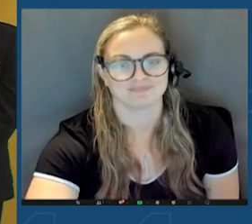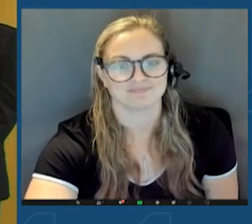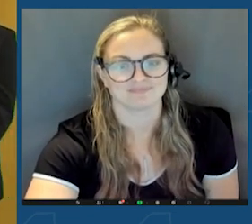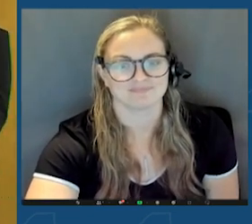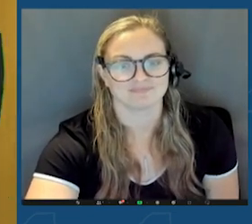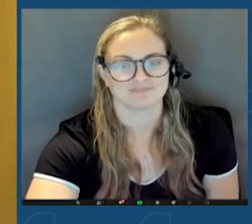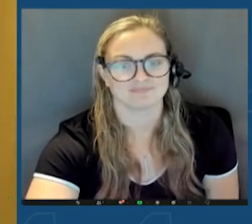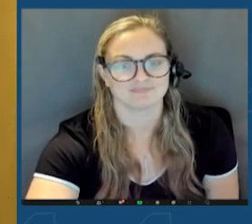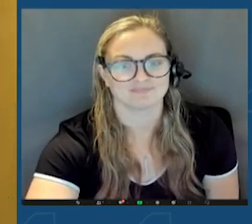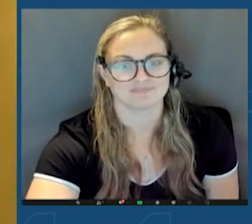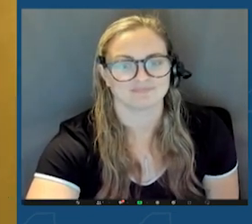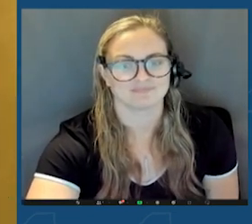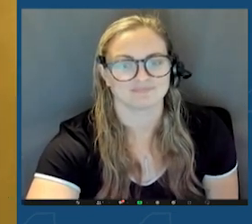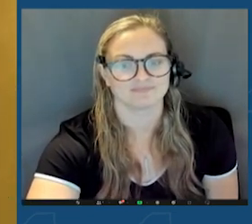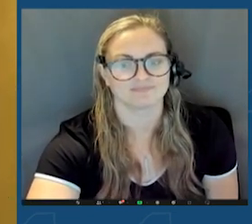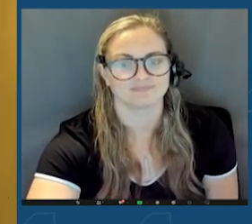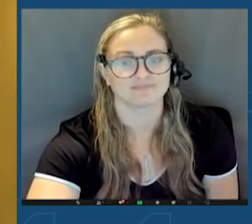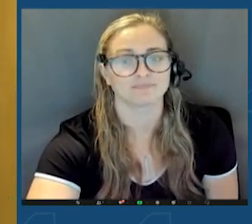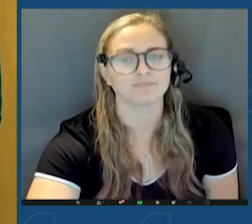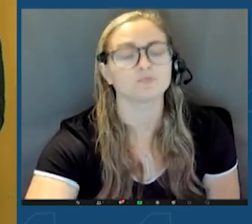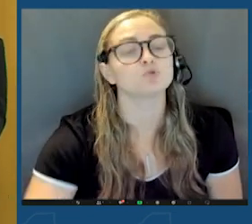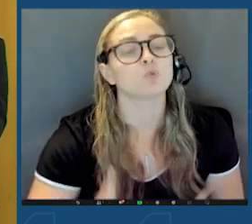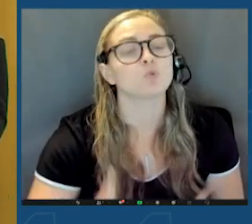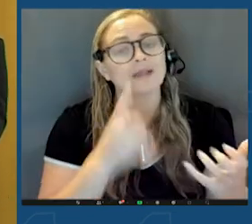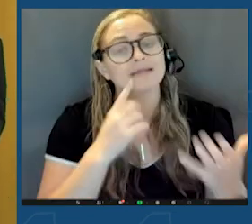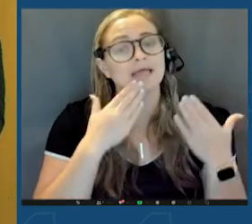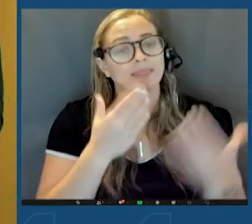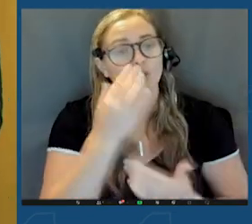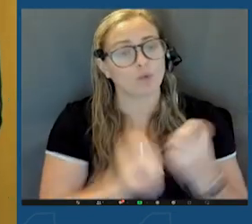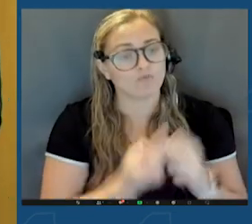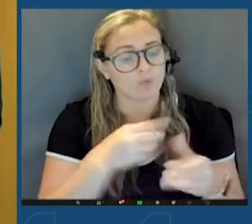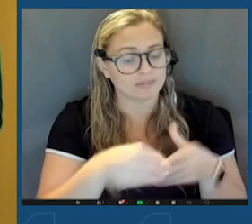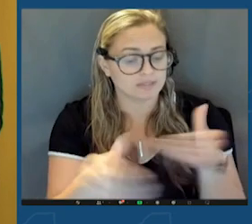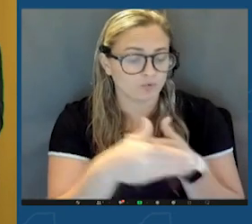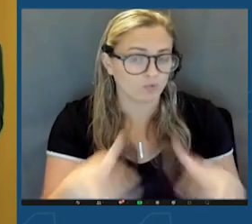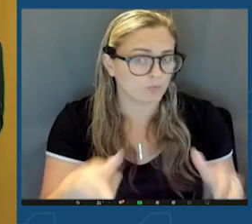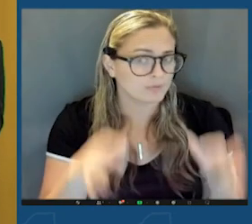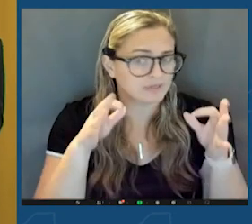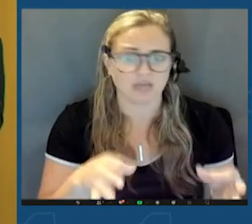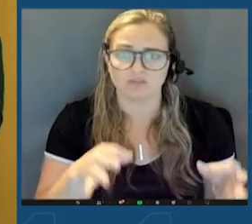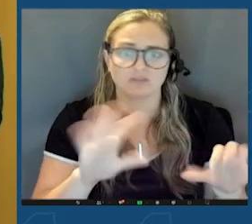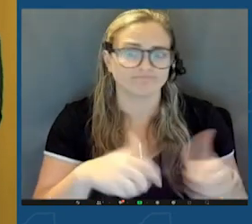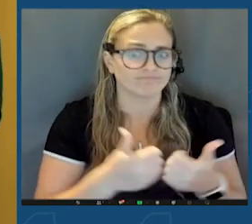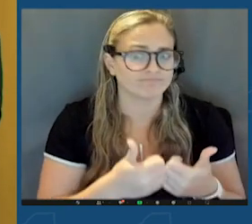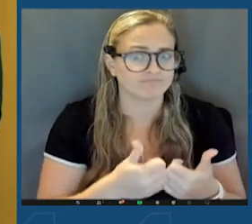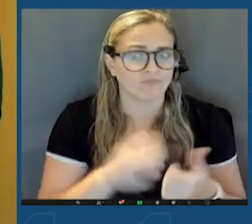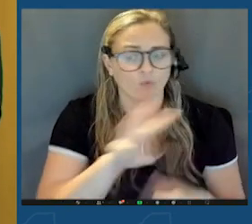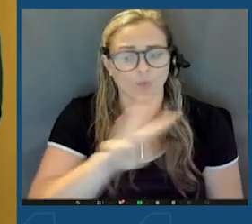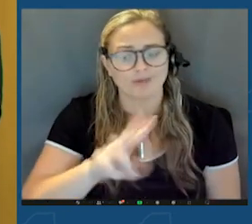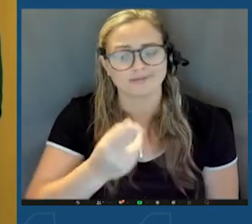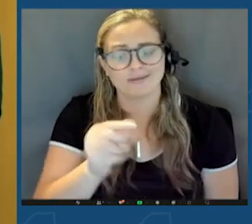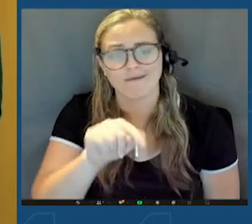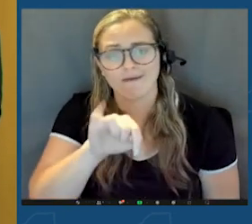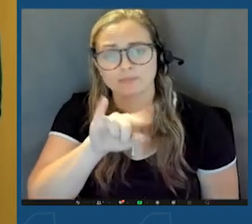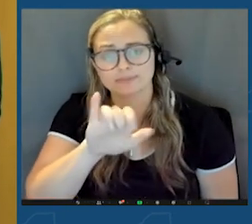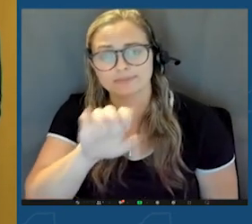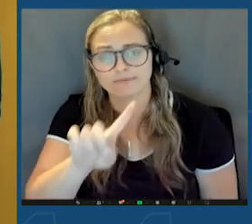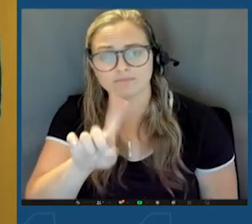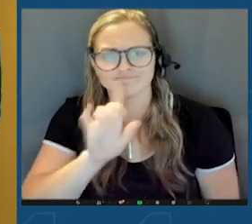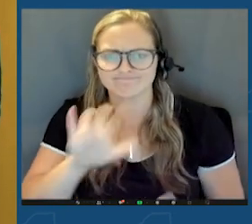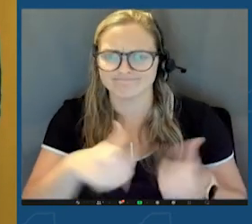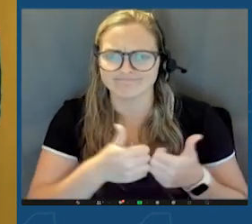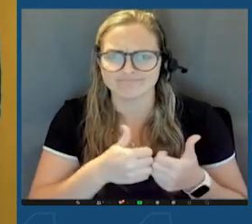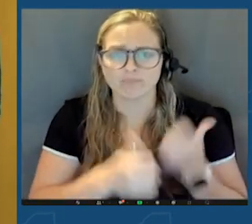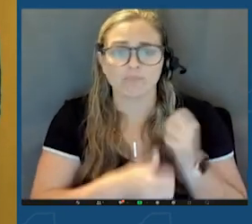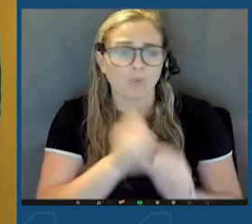very much. I just want to say thank you to everybody in the room. This has definitely been a challenge for West Hempstead. Most people